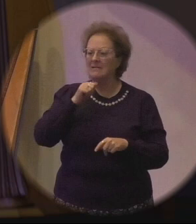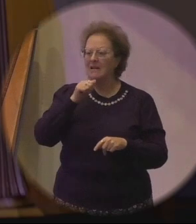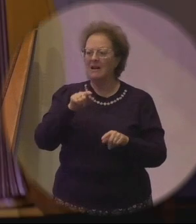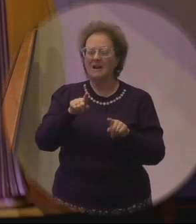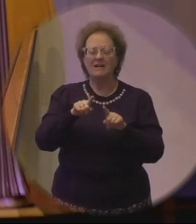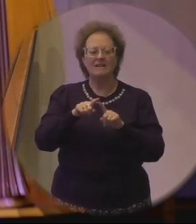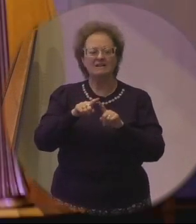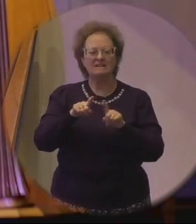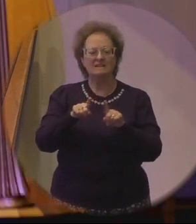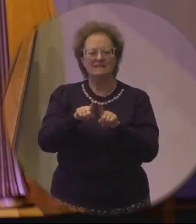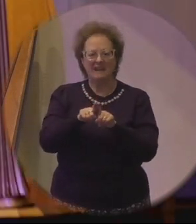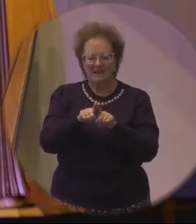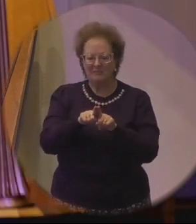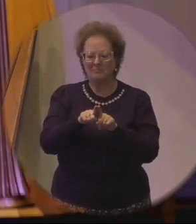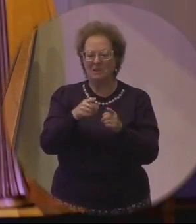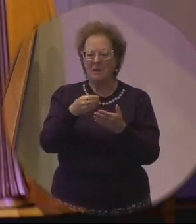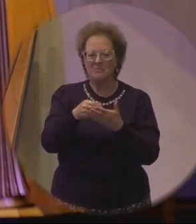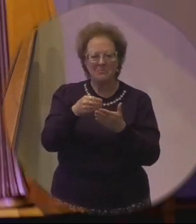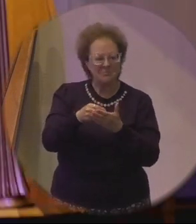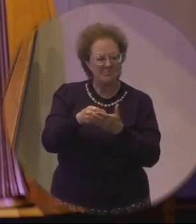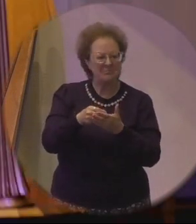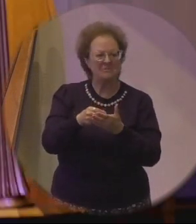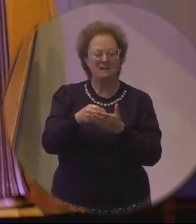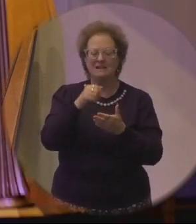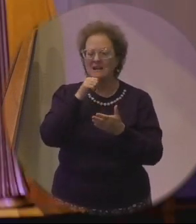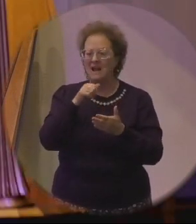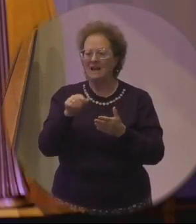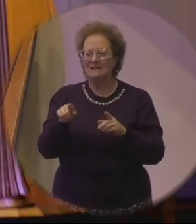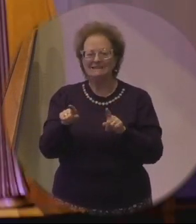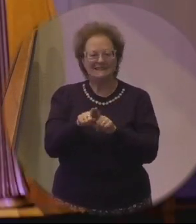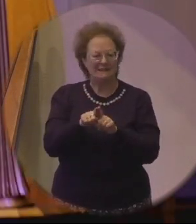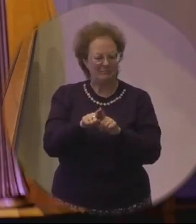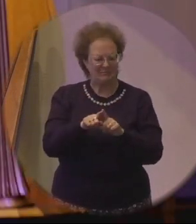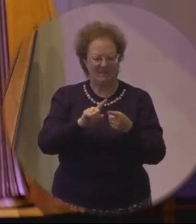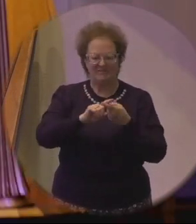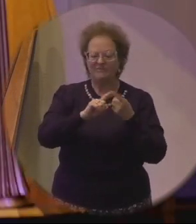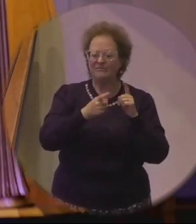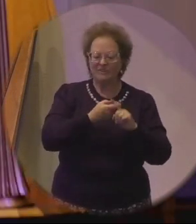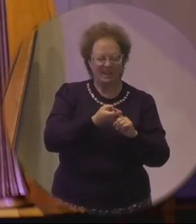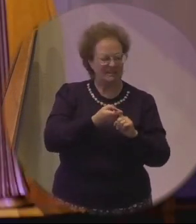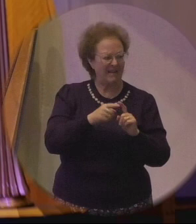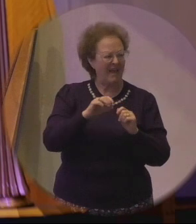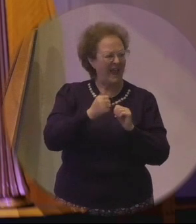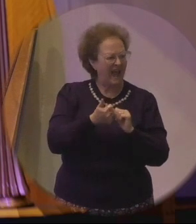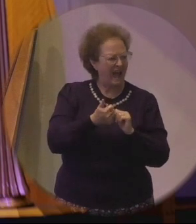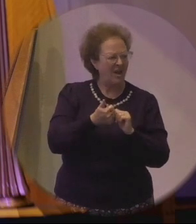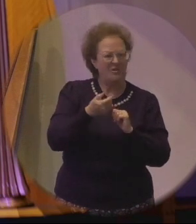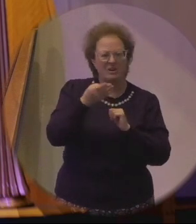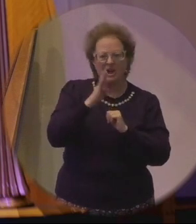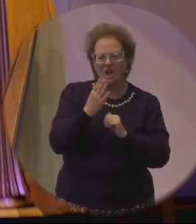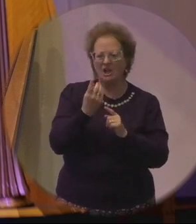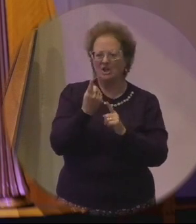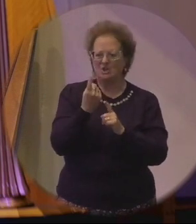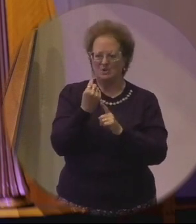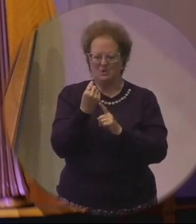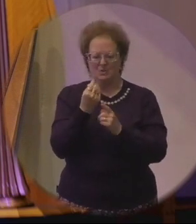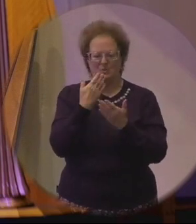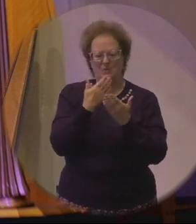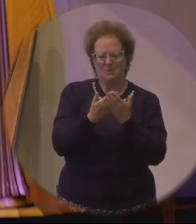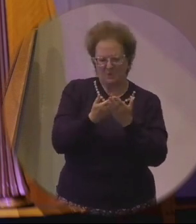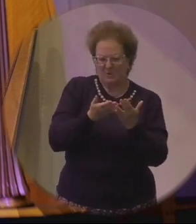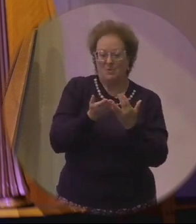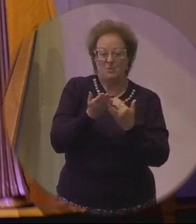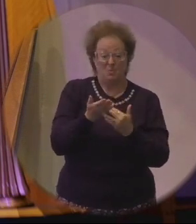socioeconomic class as me. They don't hang out with the same crowd as me. So how could God do anything good in them and through